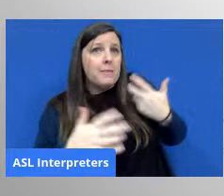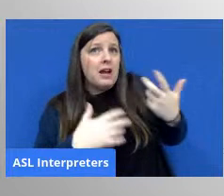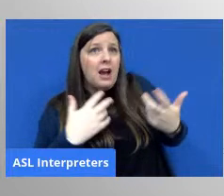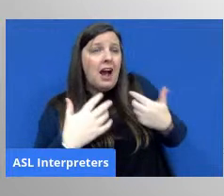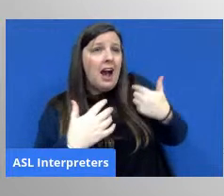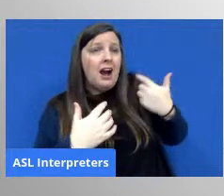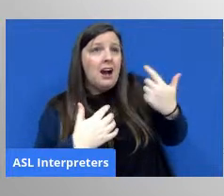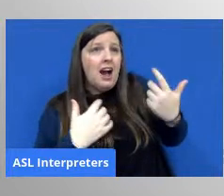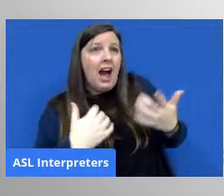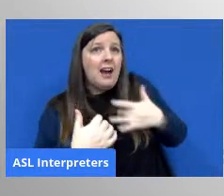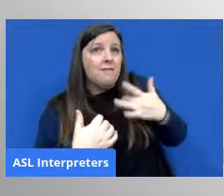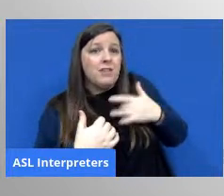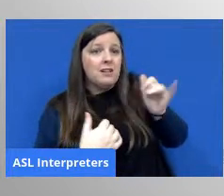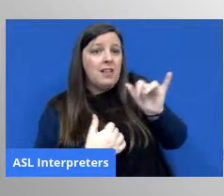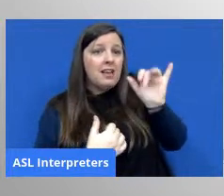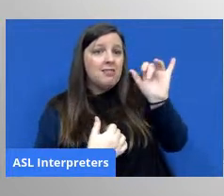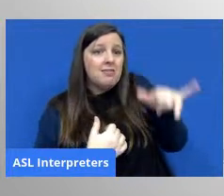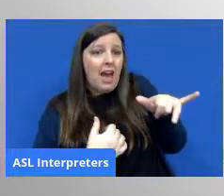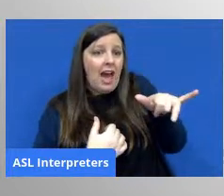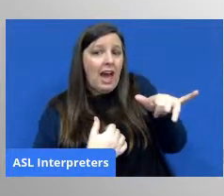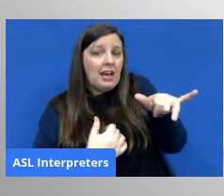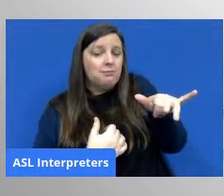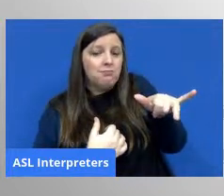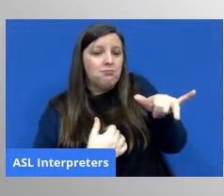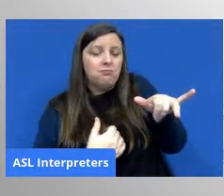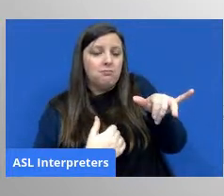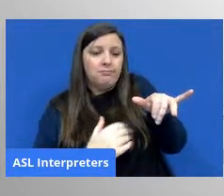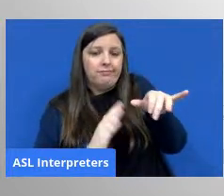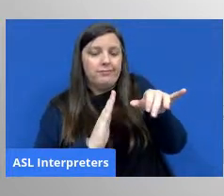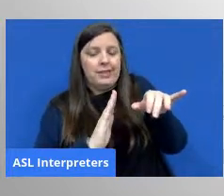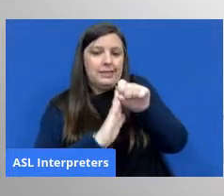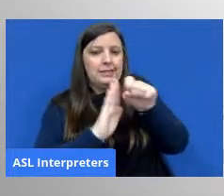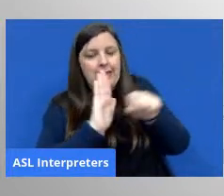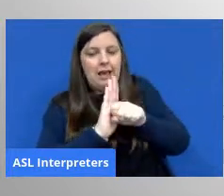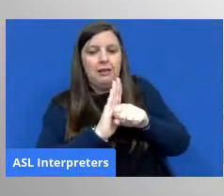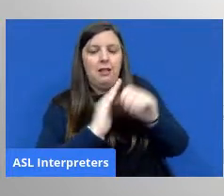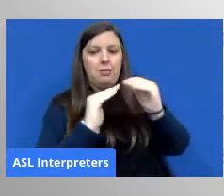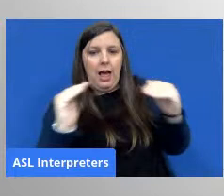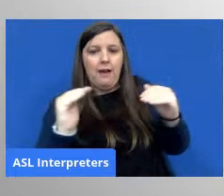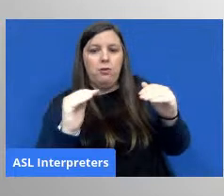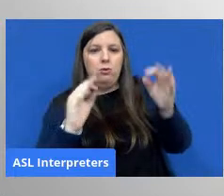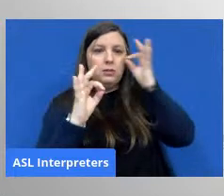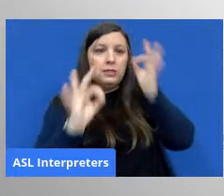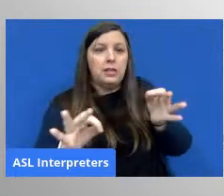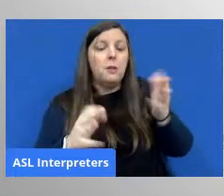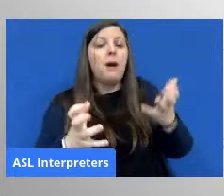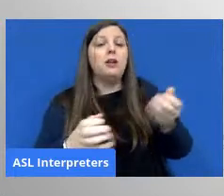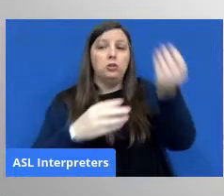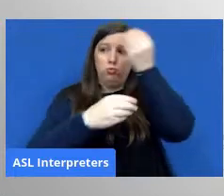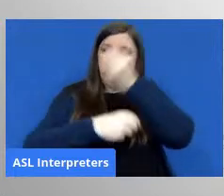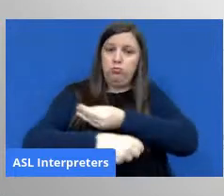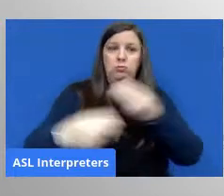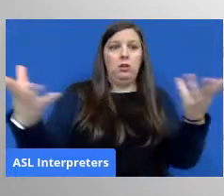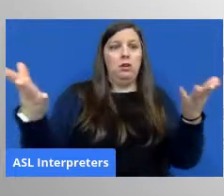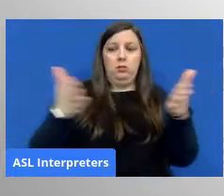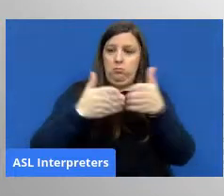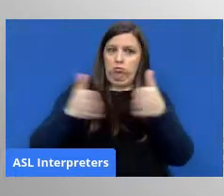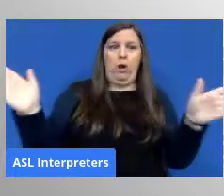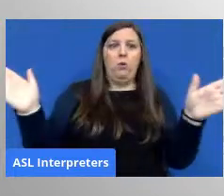just don't, I feel like that's on the state level, but I just want to say publicly, I don't think that the state's